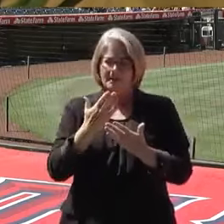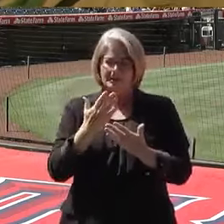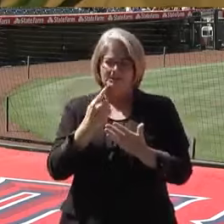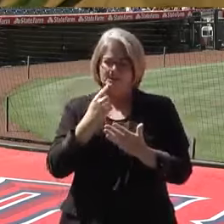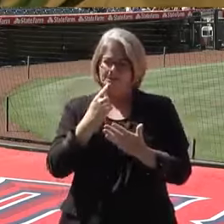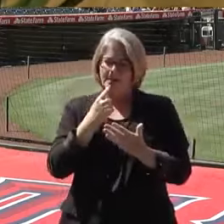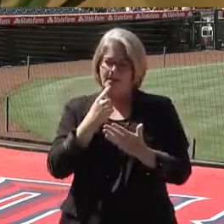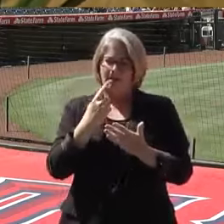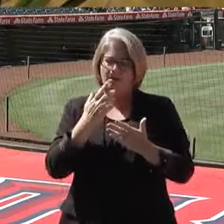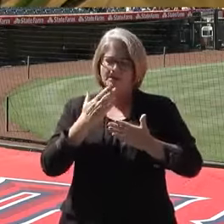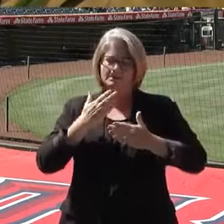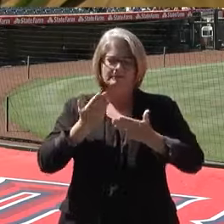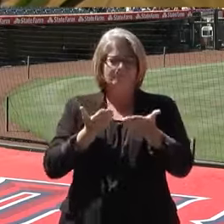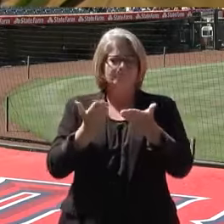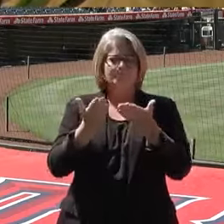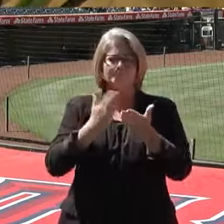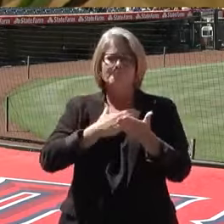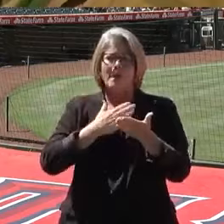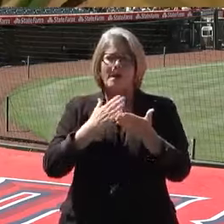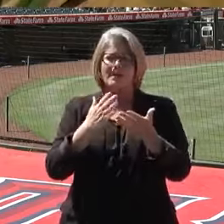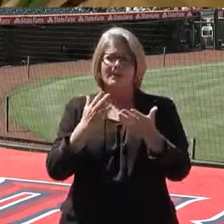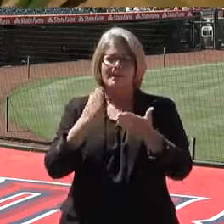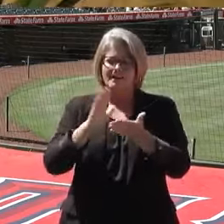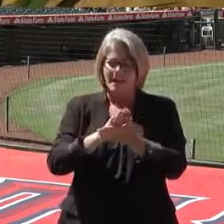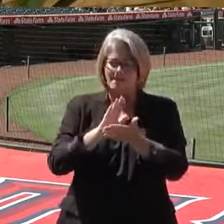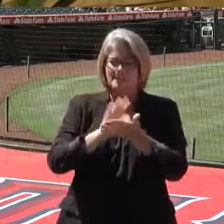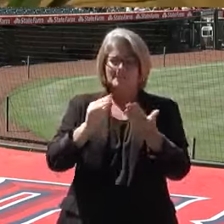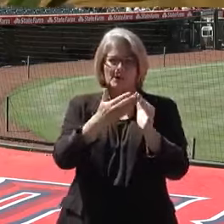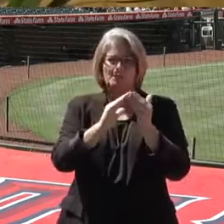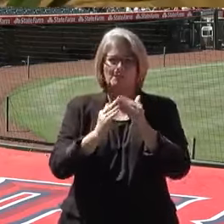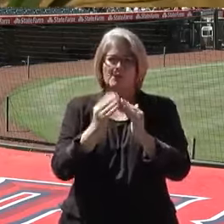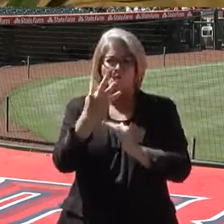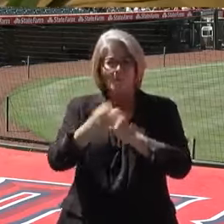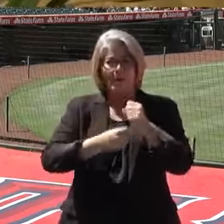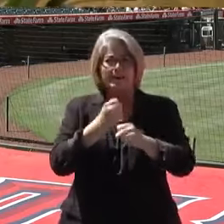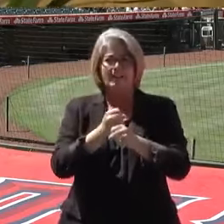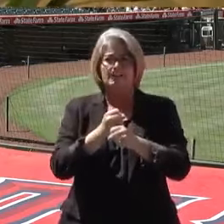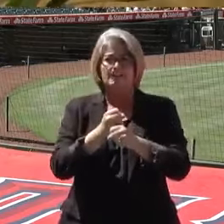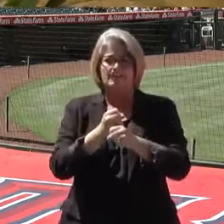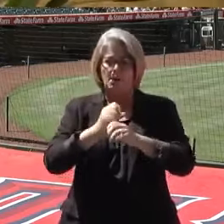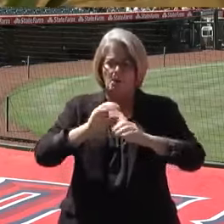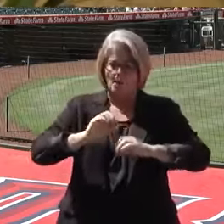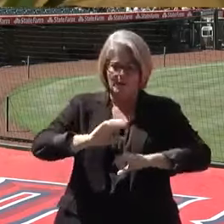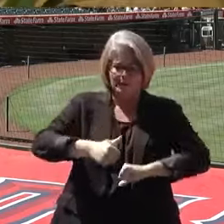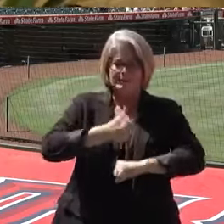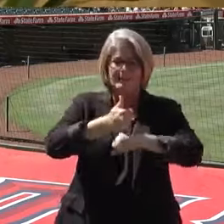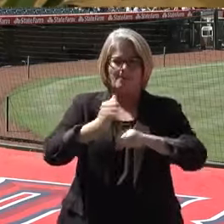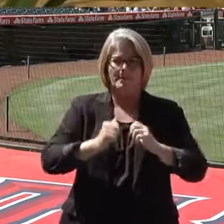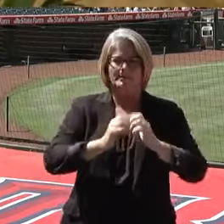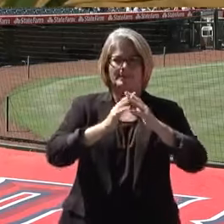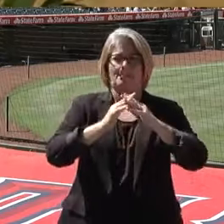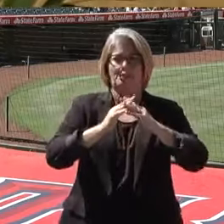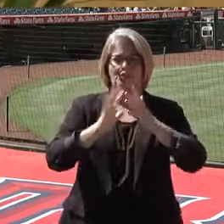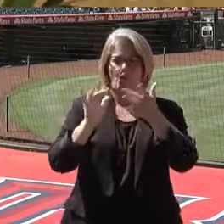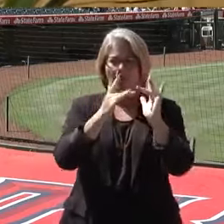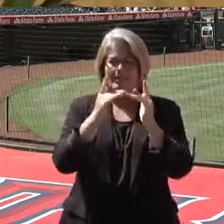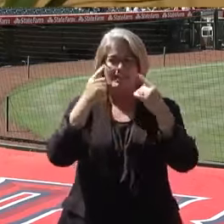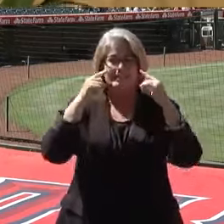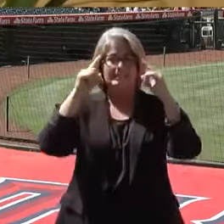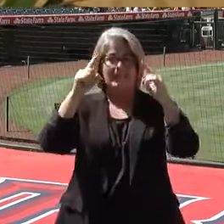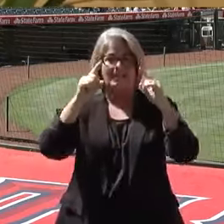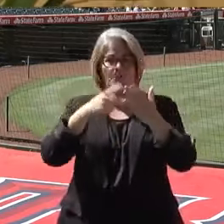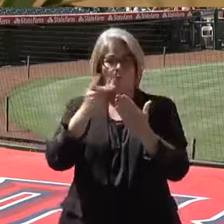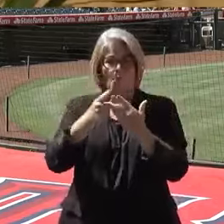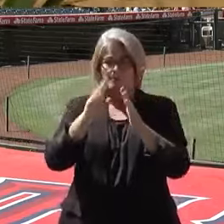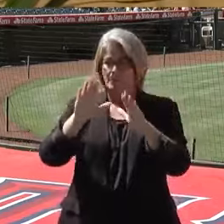in ASI. We were able to create programs, such as the Online Student Success Program, that helped provide some financial relief to our students during